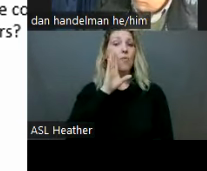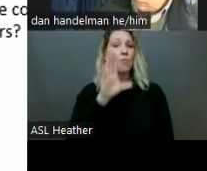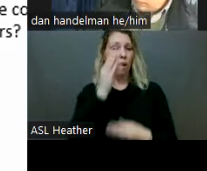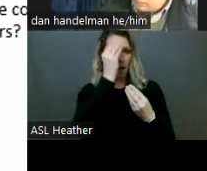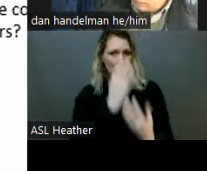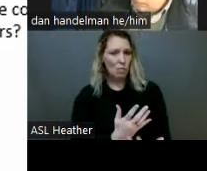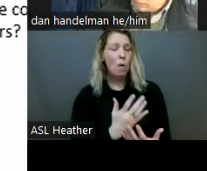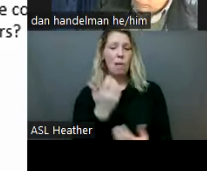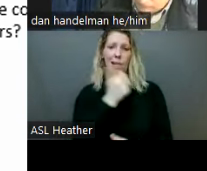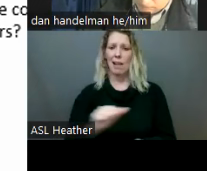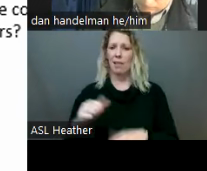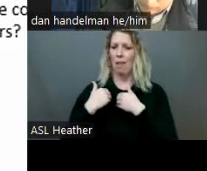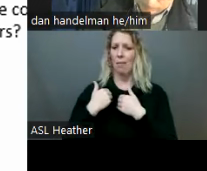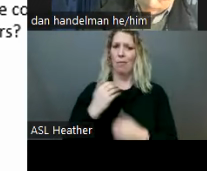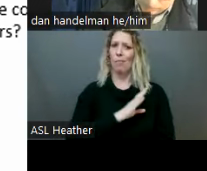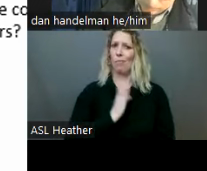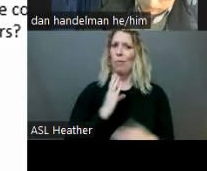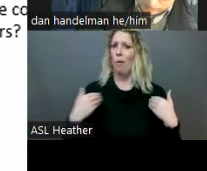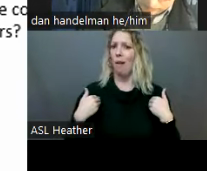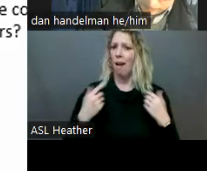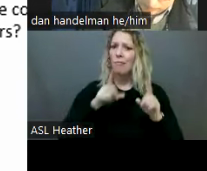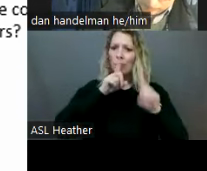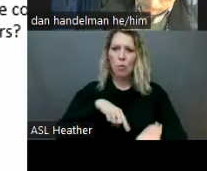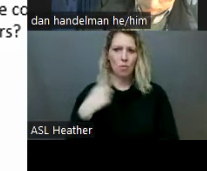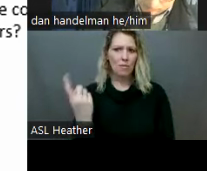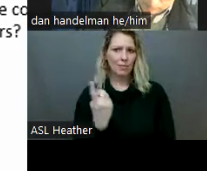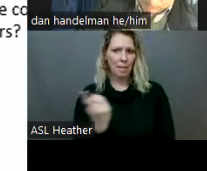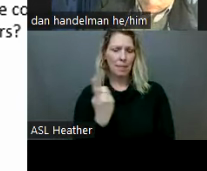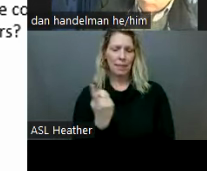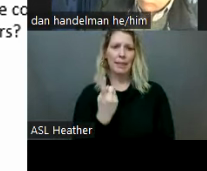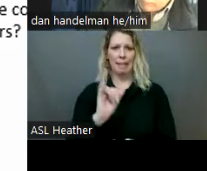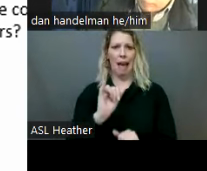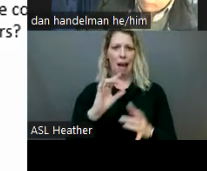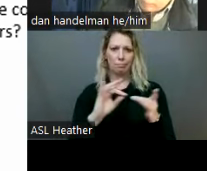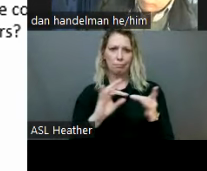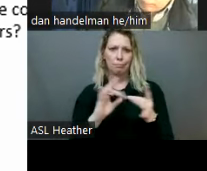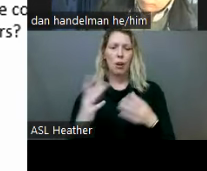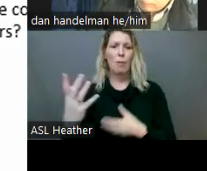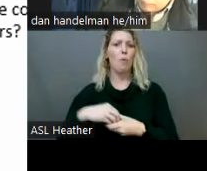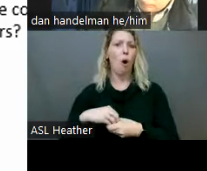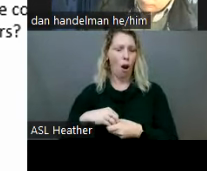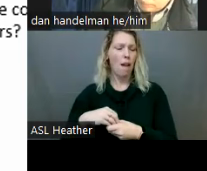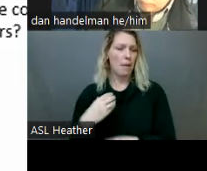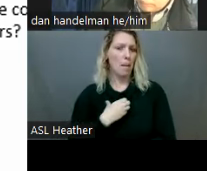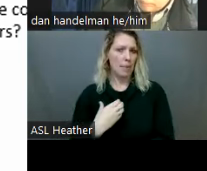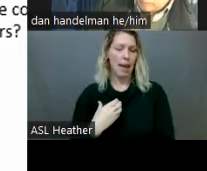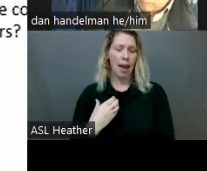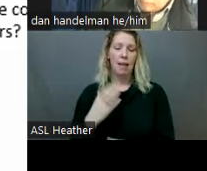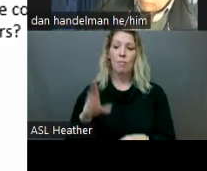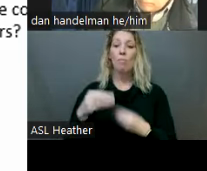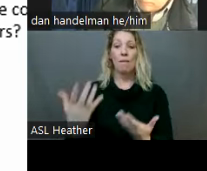of any obligations the board may have to report something that is stated to them as part of a complaint and to provide